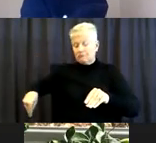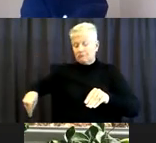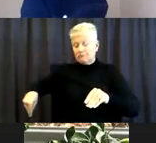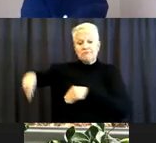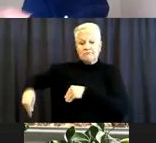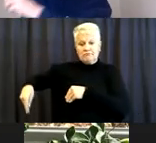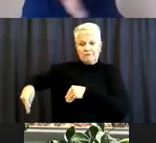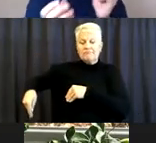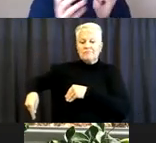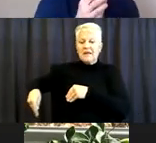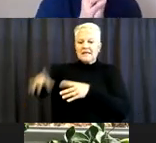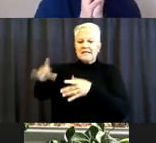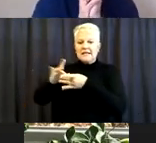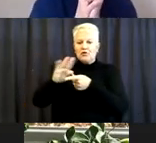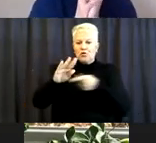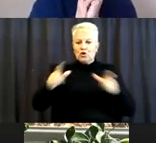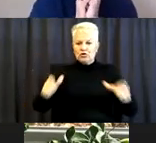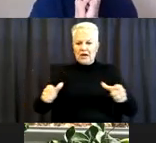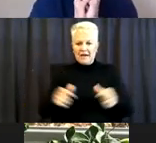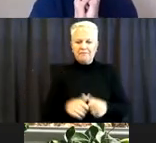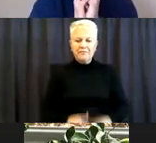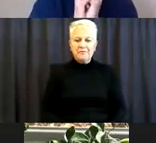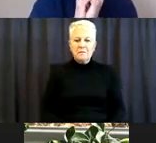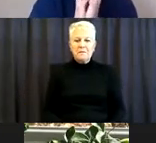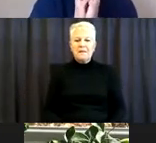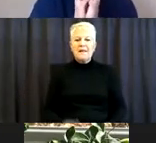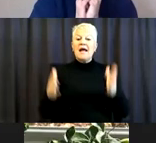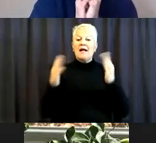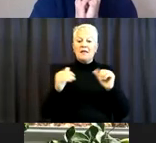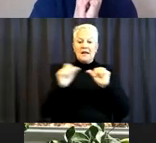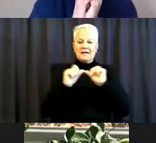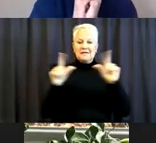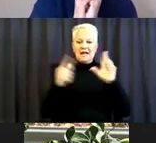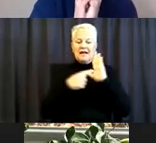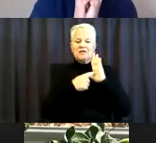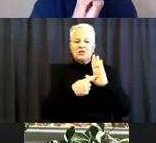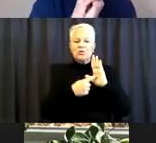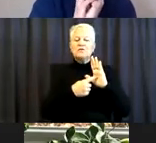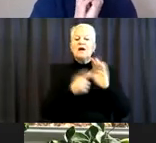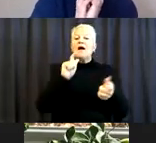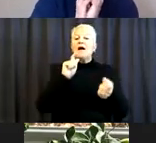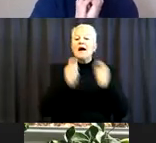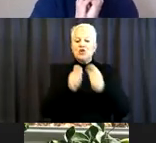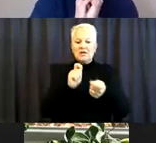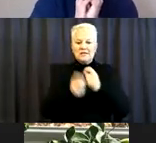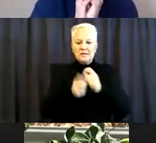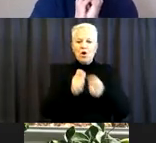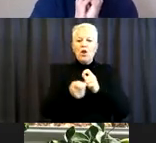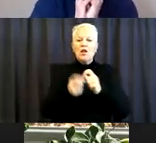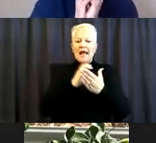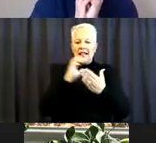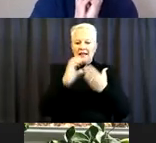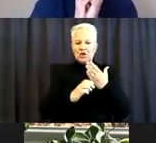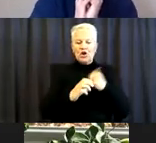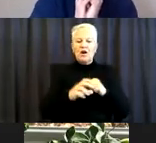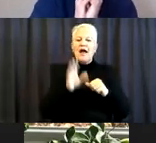attached to her tray. Okay. The next slide shows an adjustable calendar. So